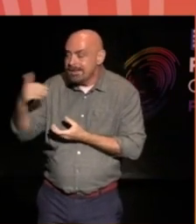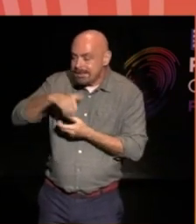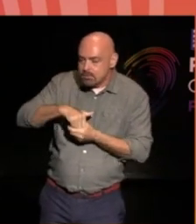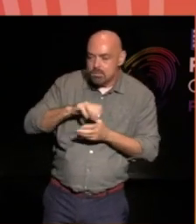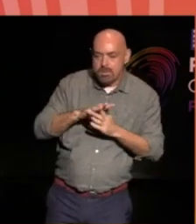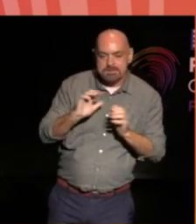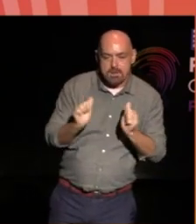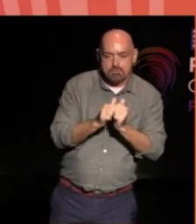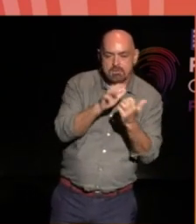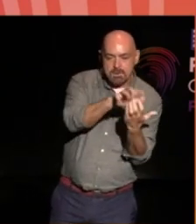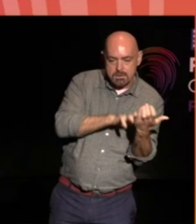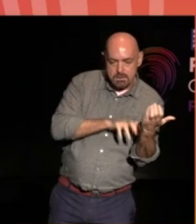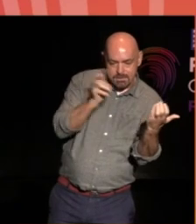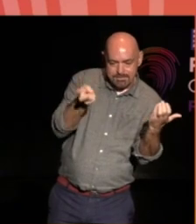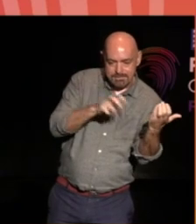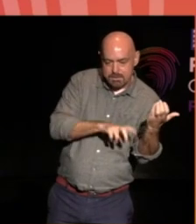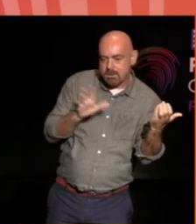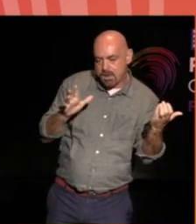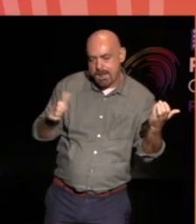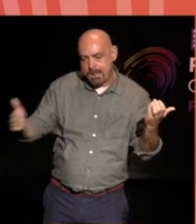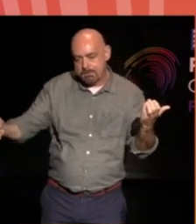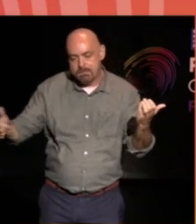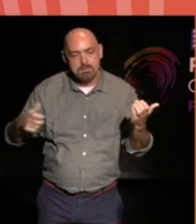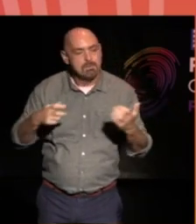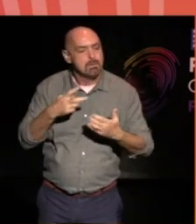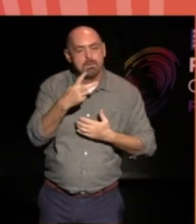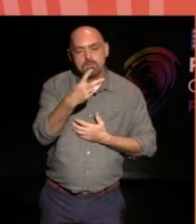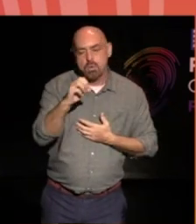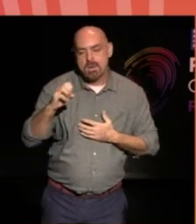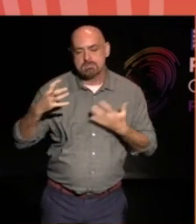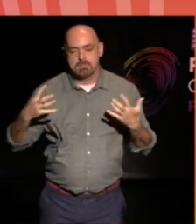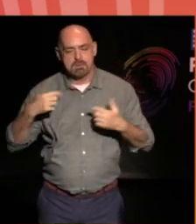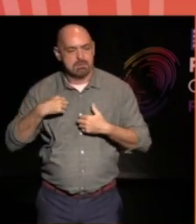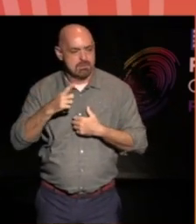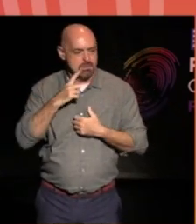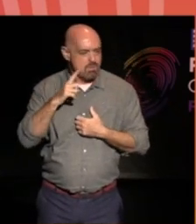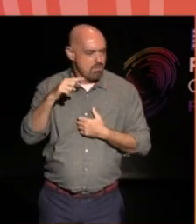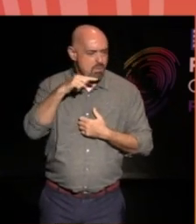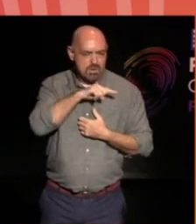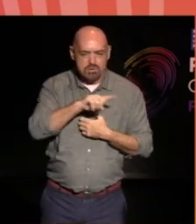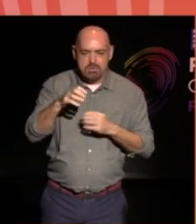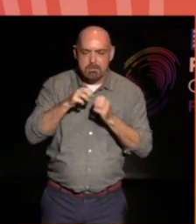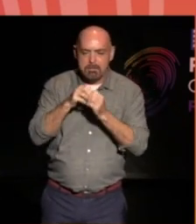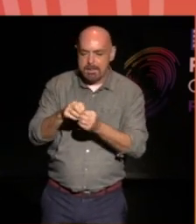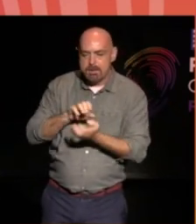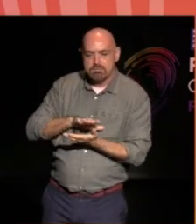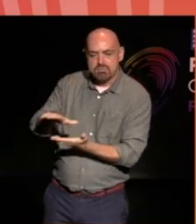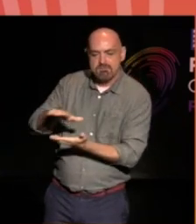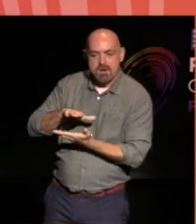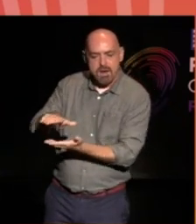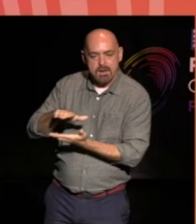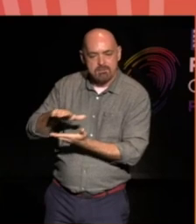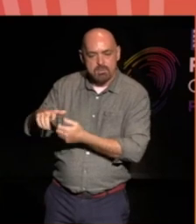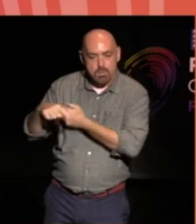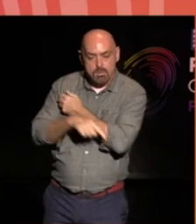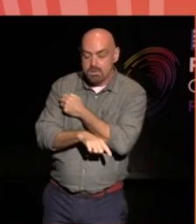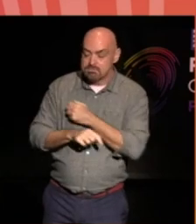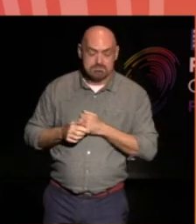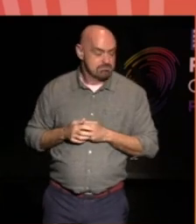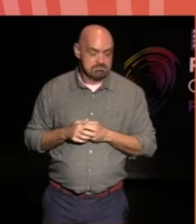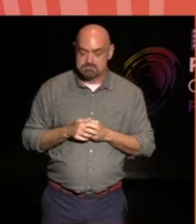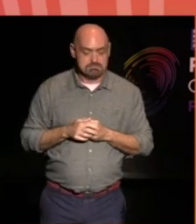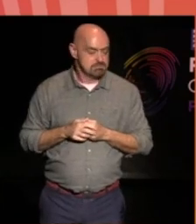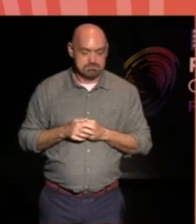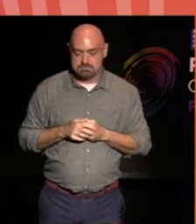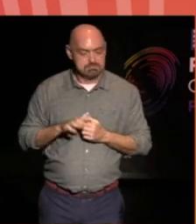us, we will help you finance it. Now, in 2009, we said 100 billion would be provided to the poorest countries. It was not delivered, and